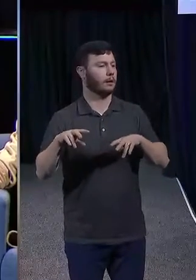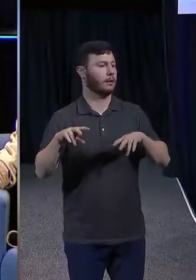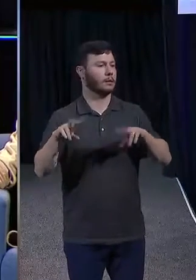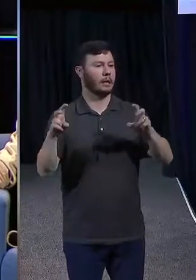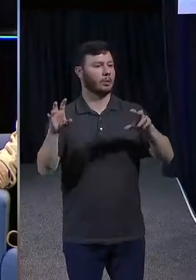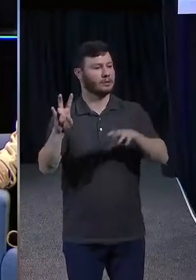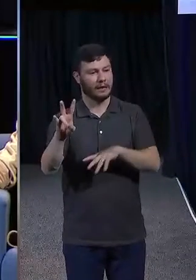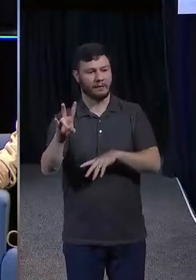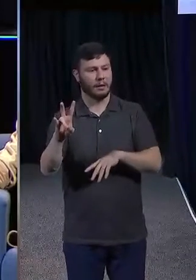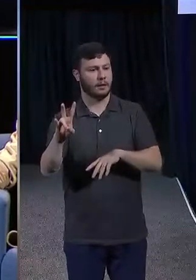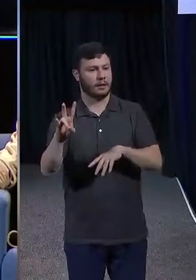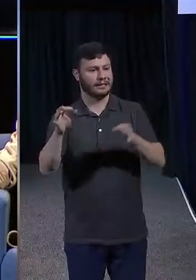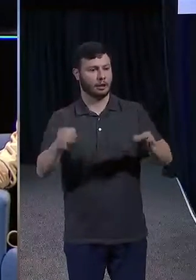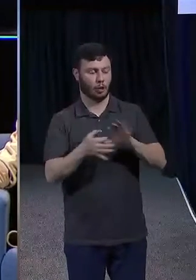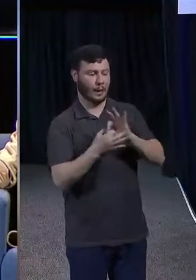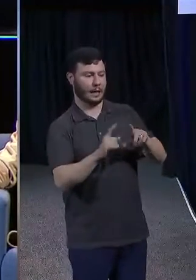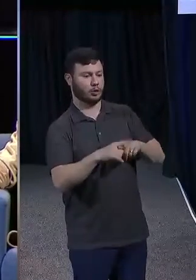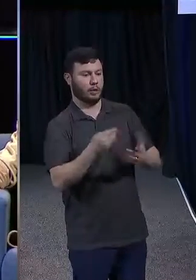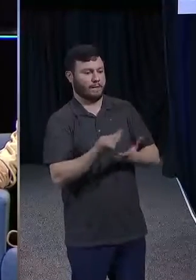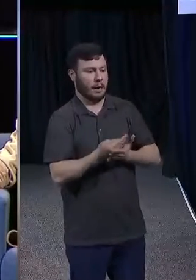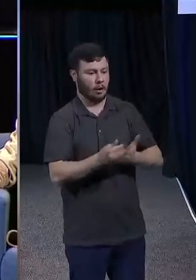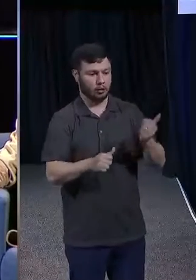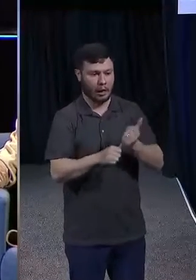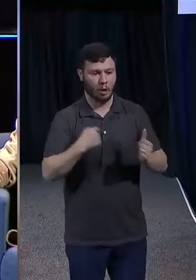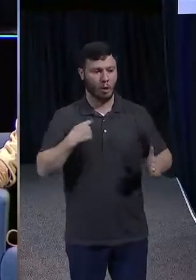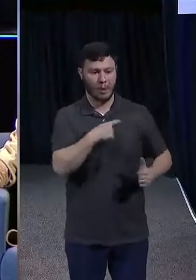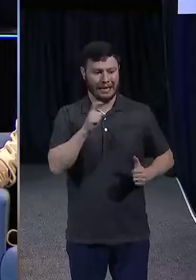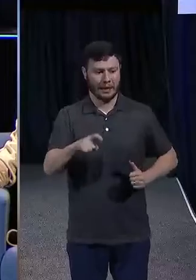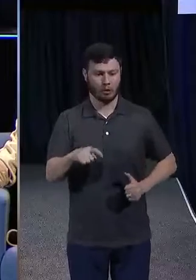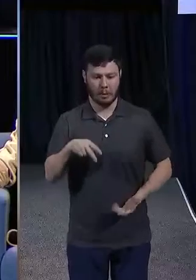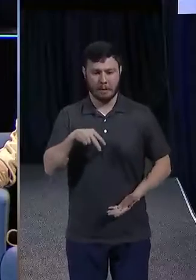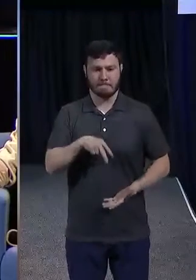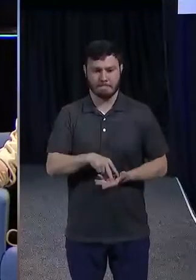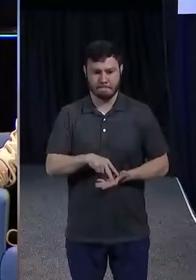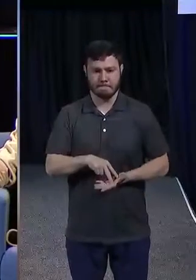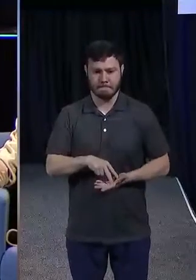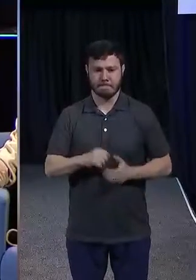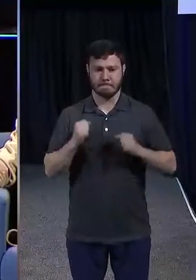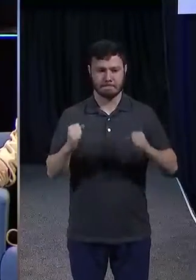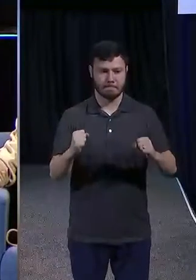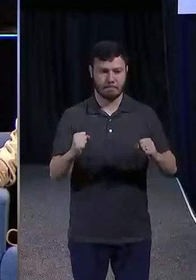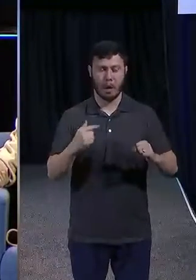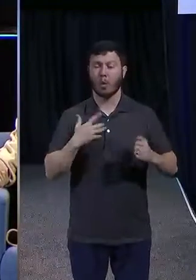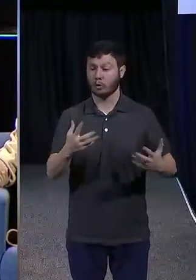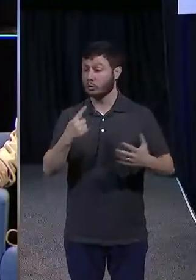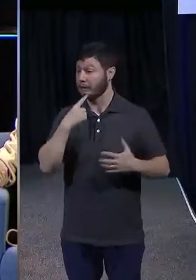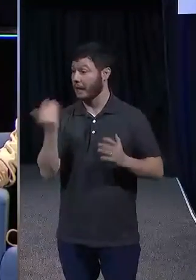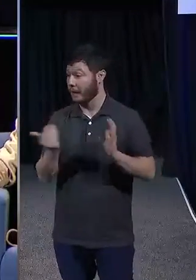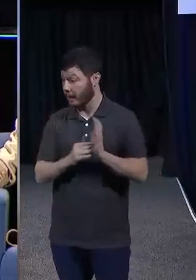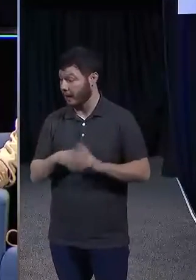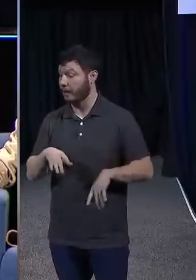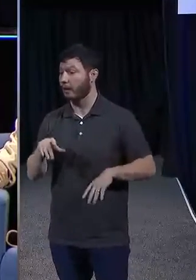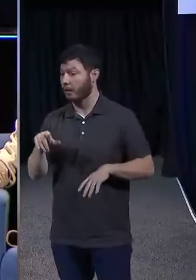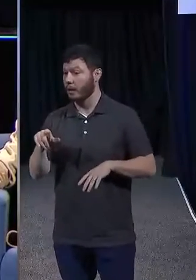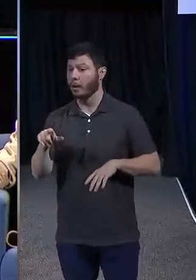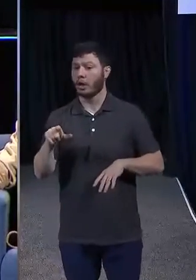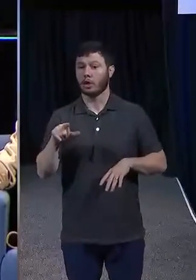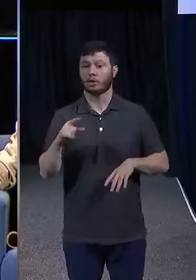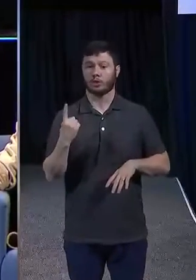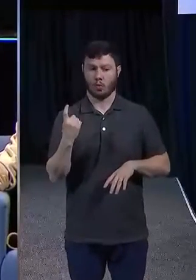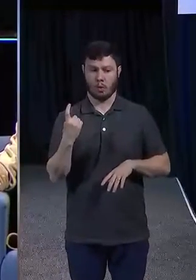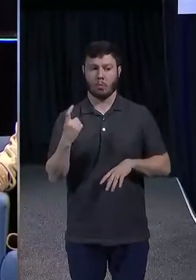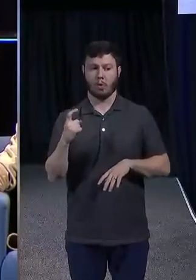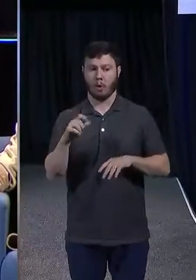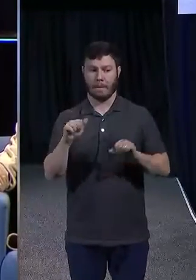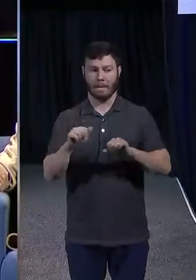financial aid. And so we are going to have to stand our ground. I want to say that there is another magic bullet, if